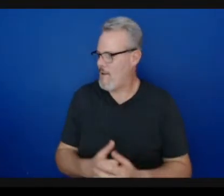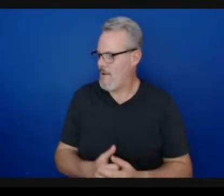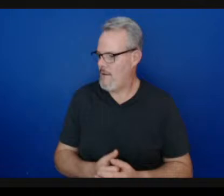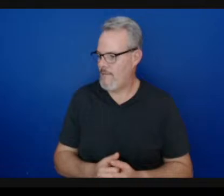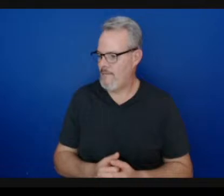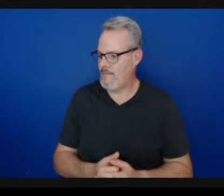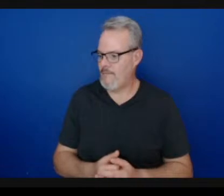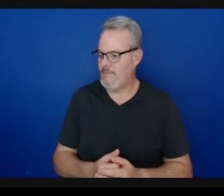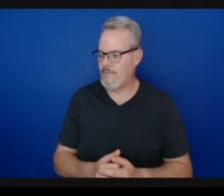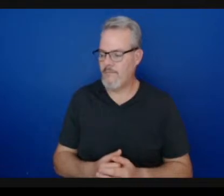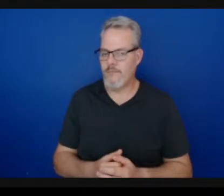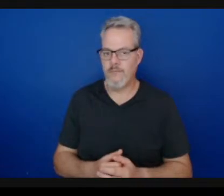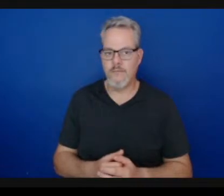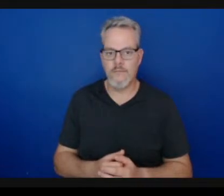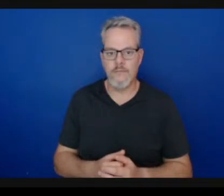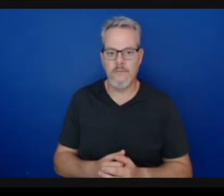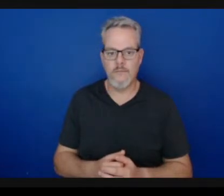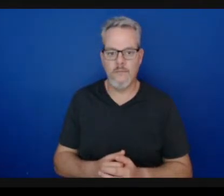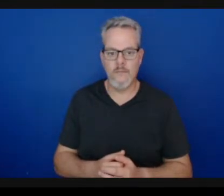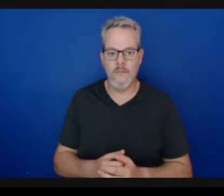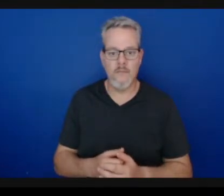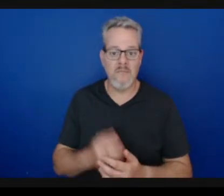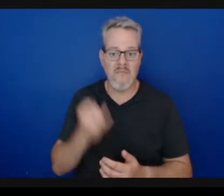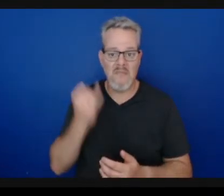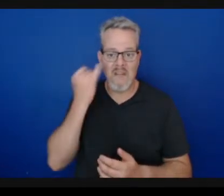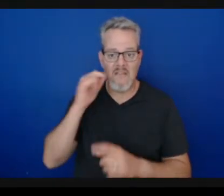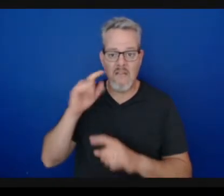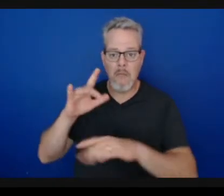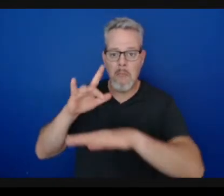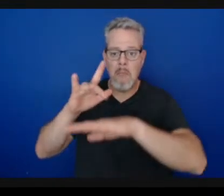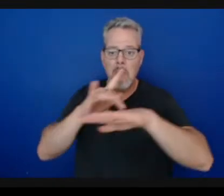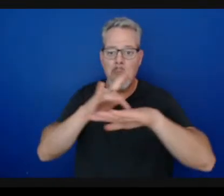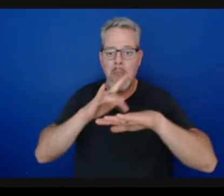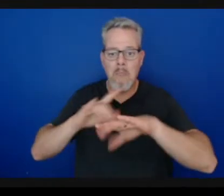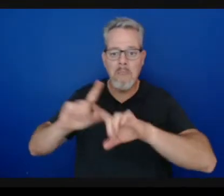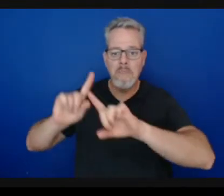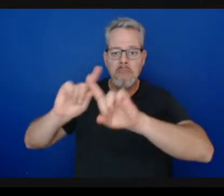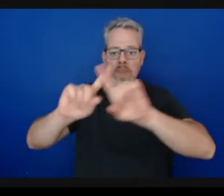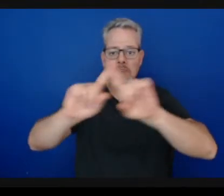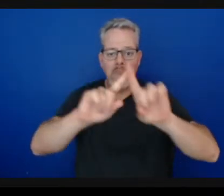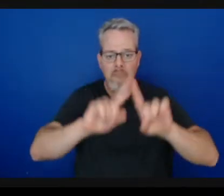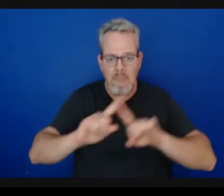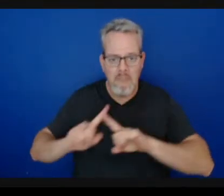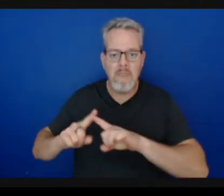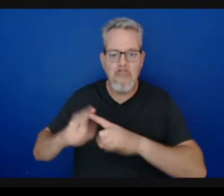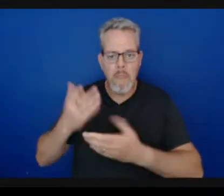nearby community like Volcano Village or visiting a national park, you may have exposure.